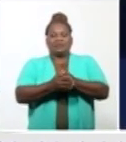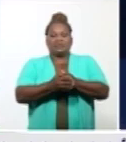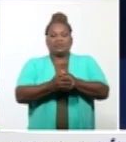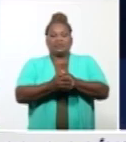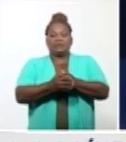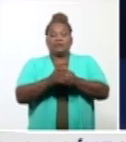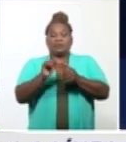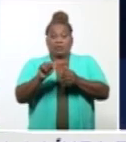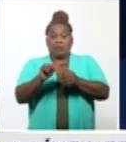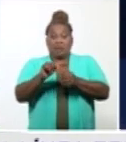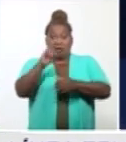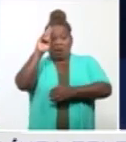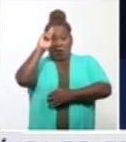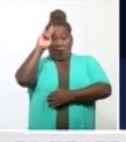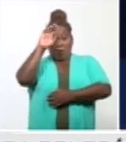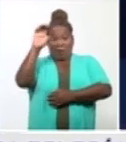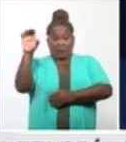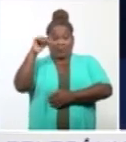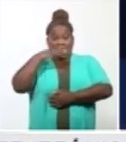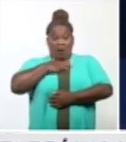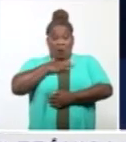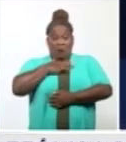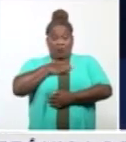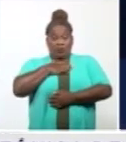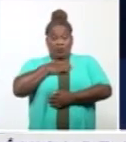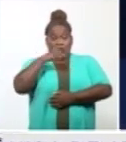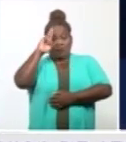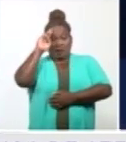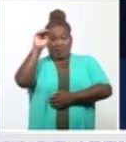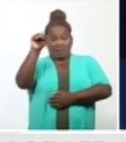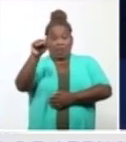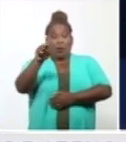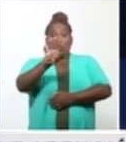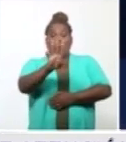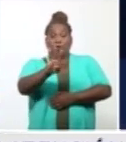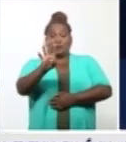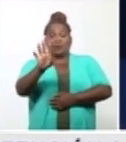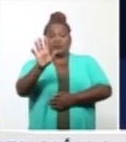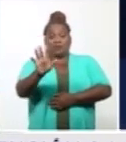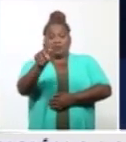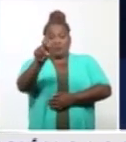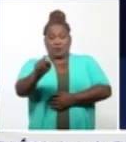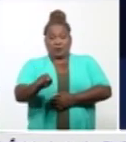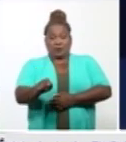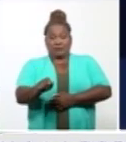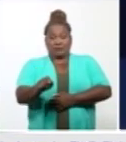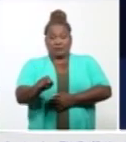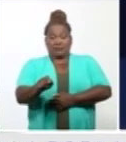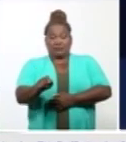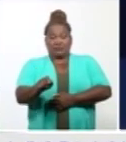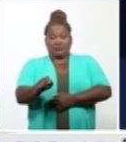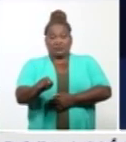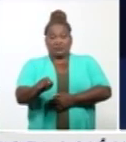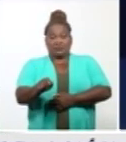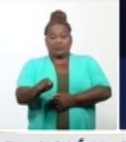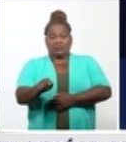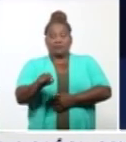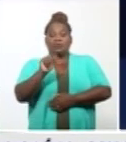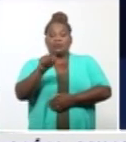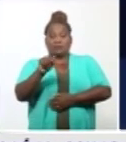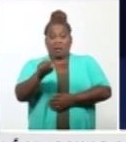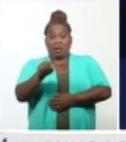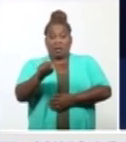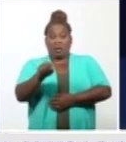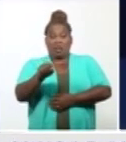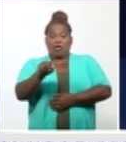In nuestras our casas hospitals, nos tienen ingresados 445 patients are still 445 admitted, pacientes. Hay de ellos of